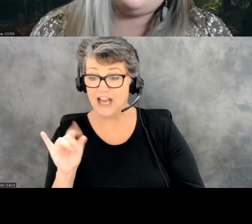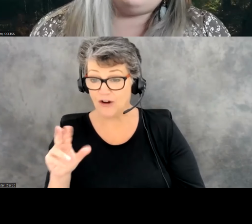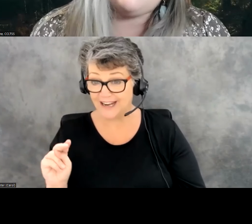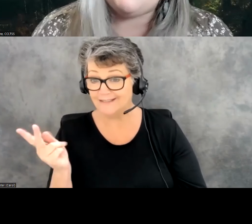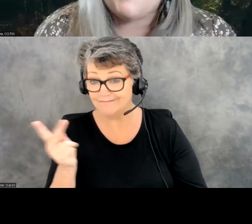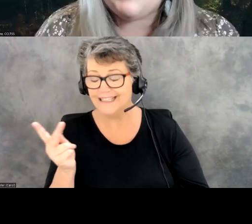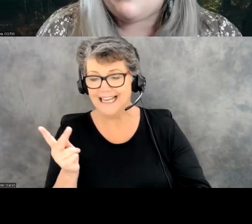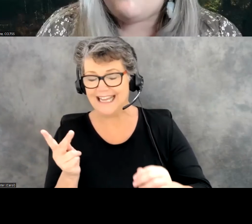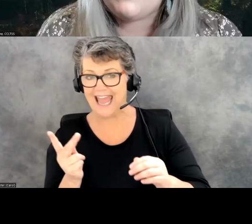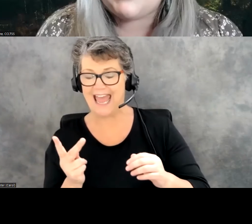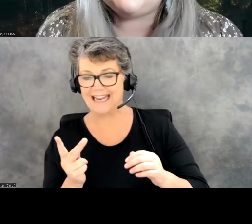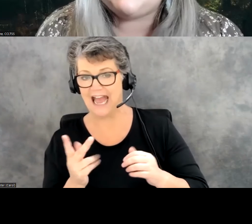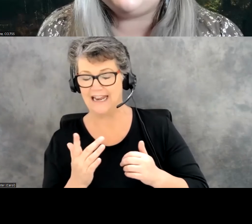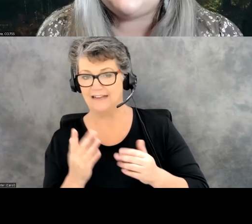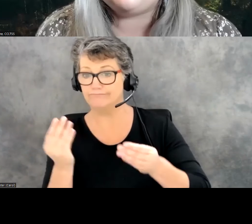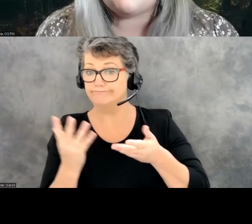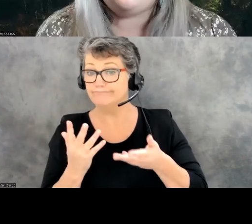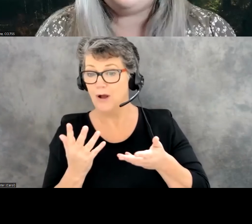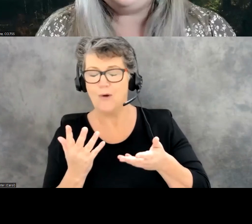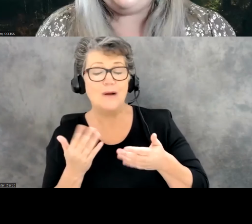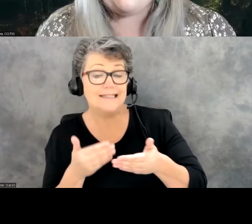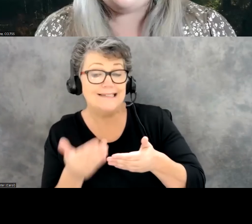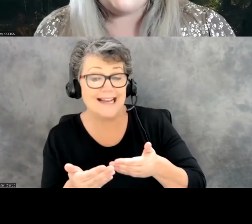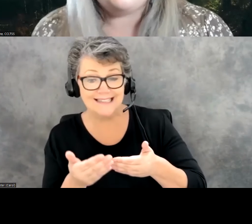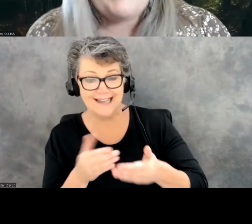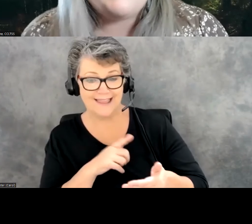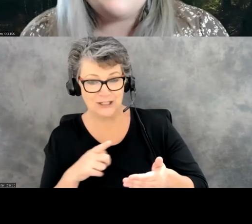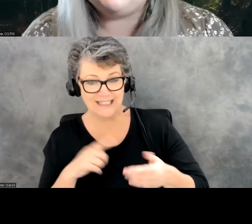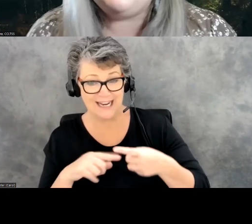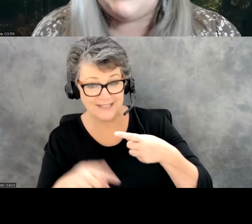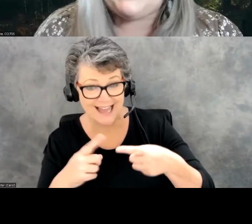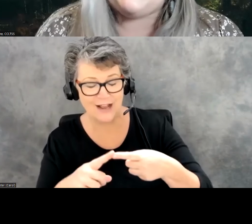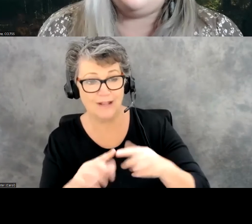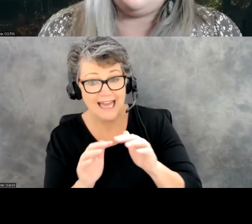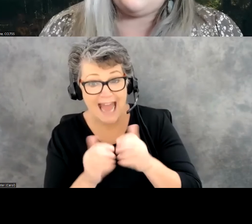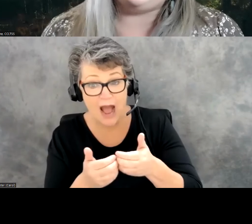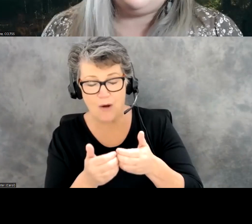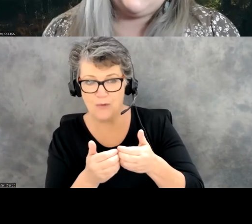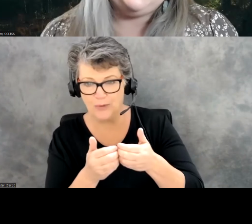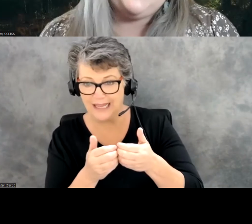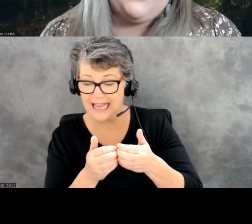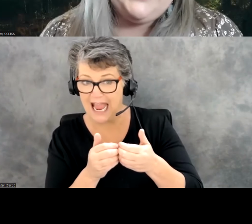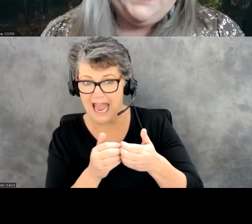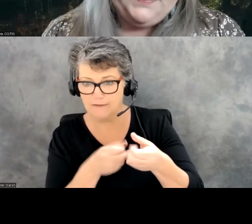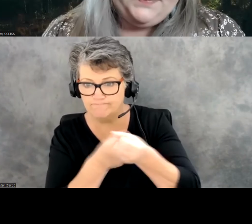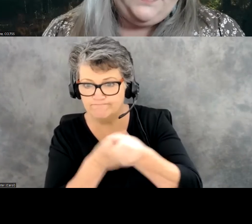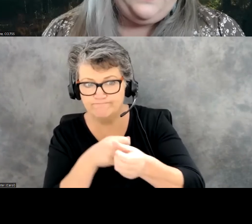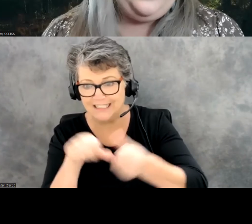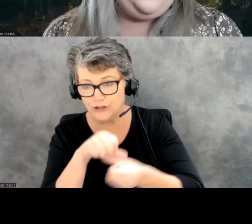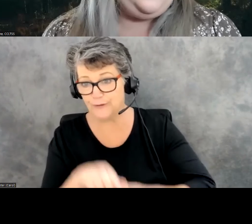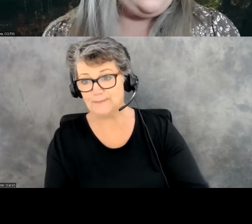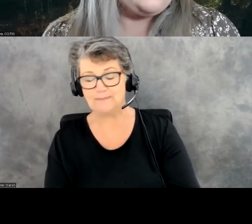of what might be bubbling up for the next legislative cycle and how we might be able to plug in and support each other.